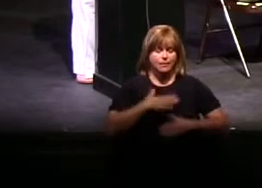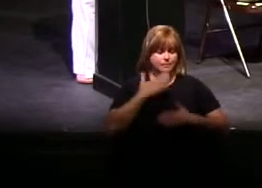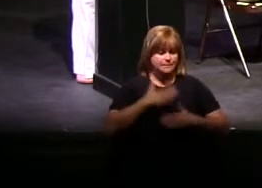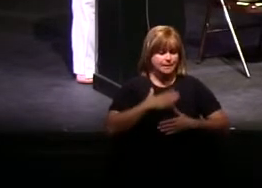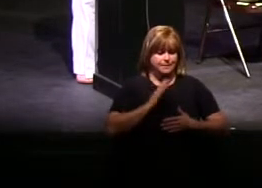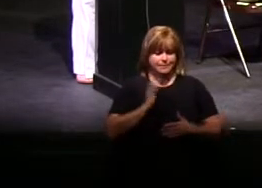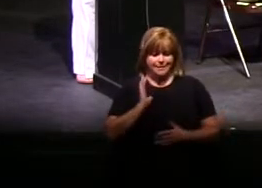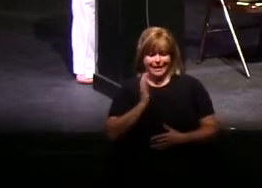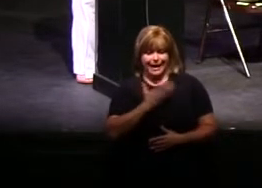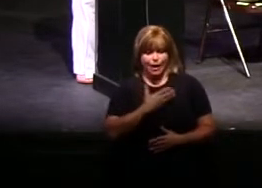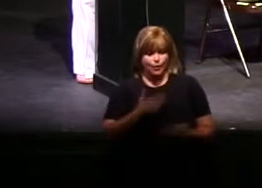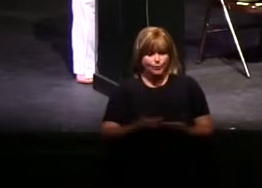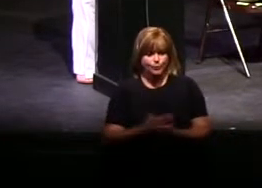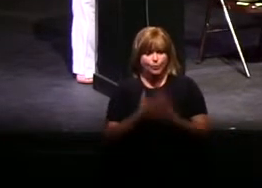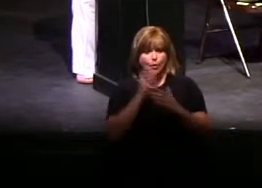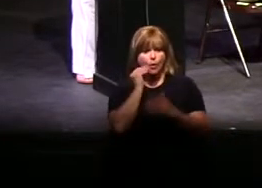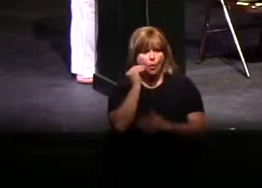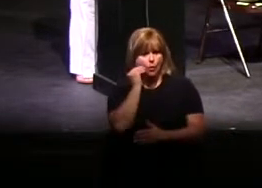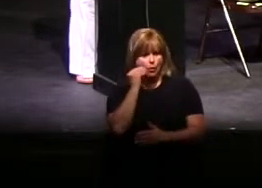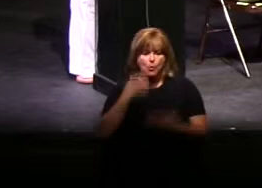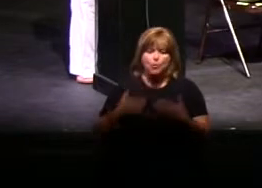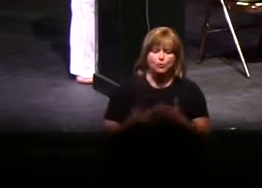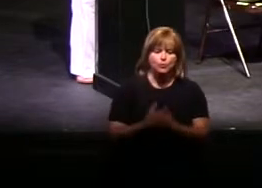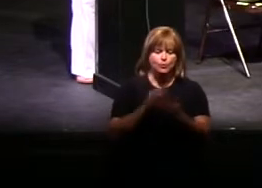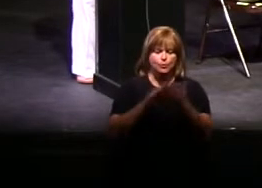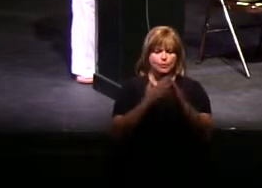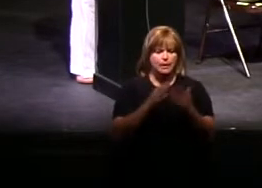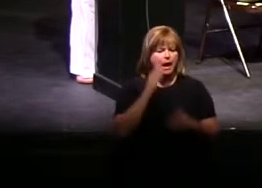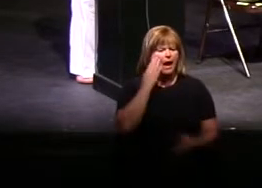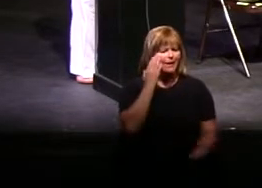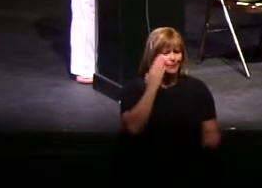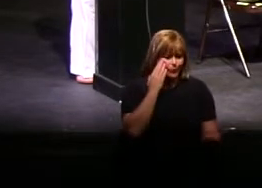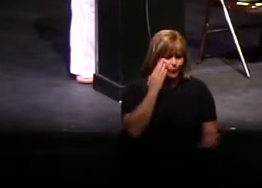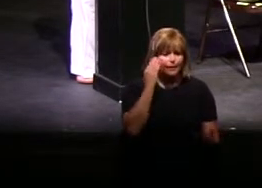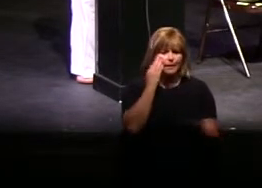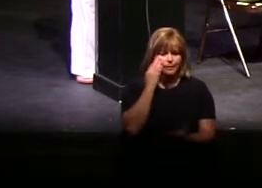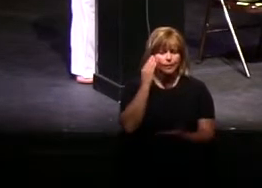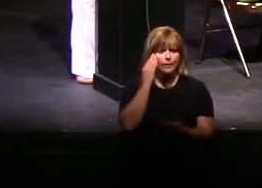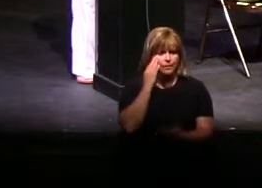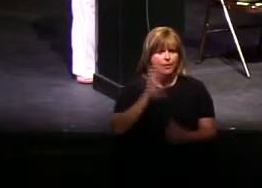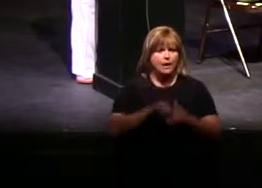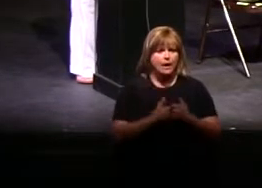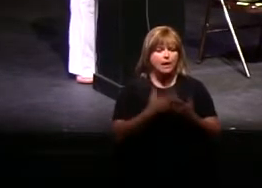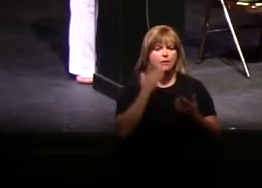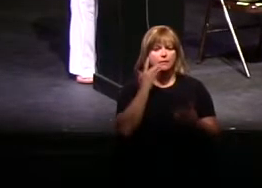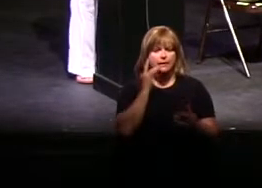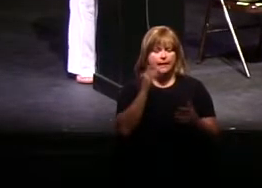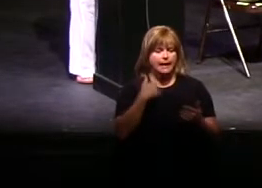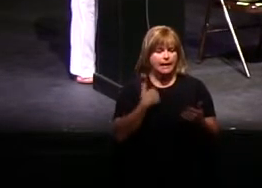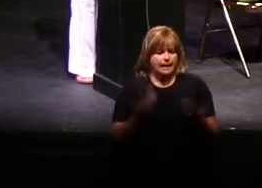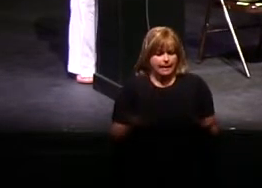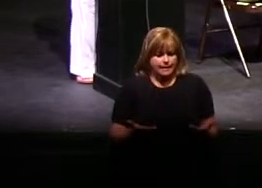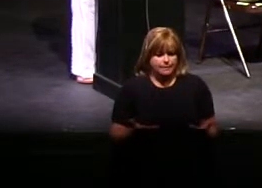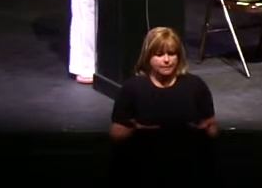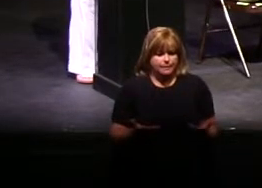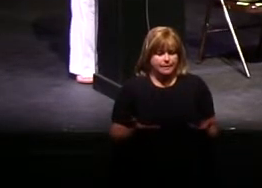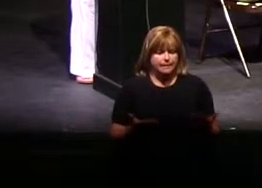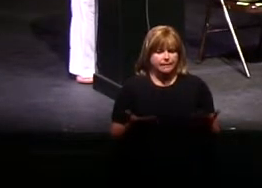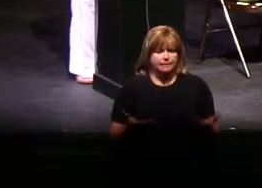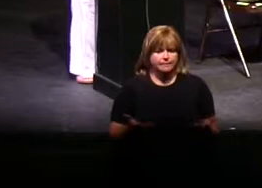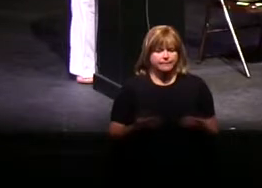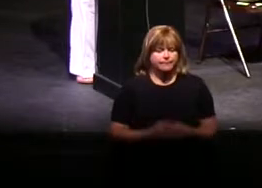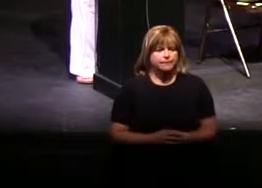new home, our new town. I know, I told them, I know how lucky I am to be in this